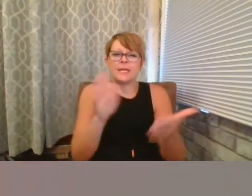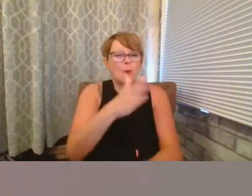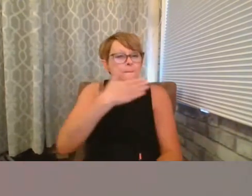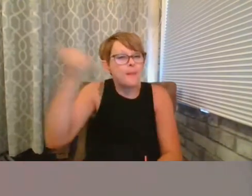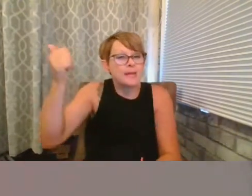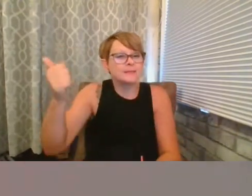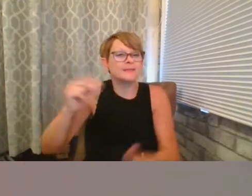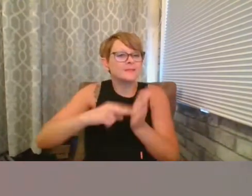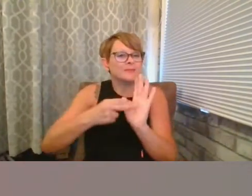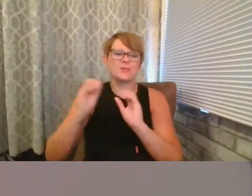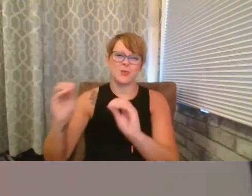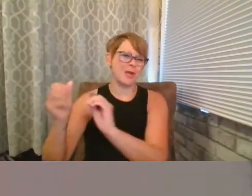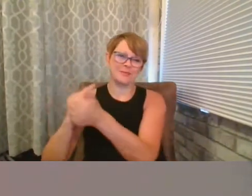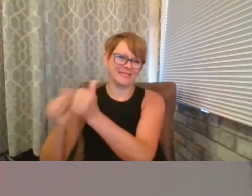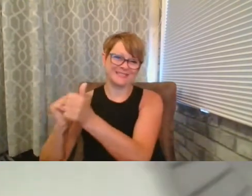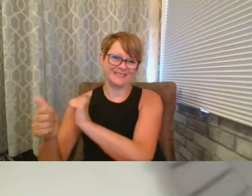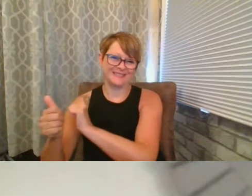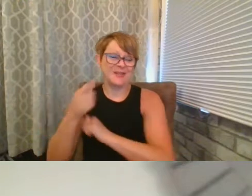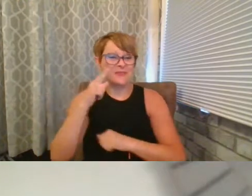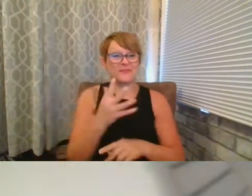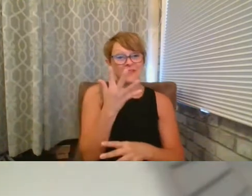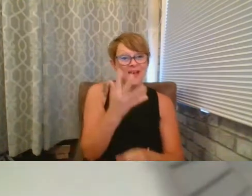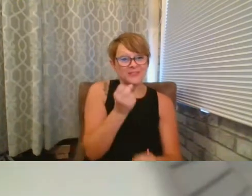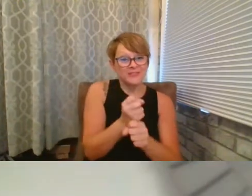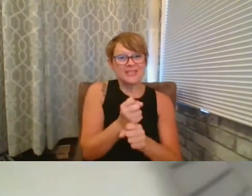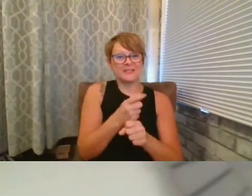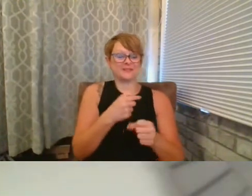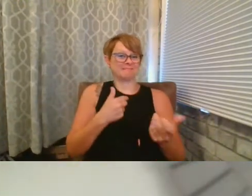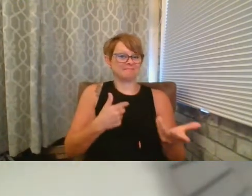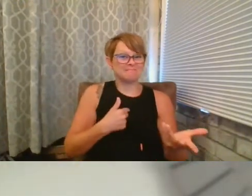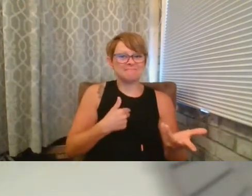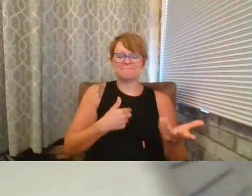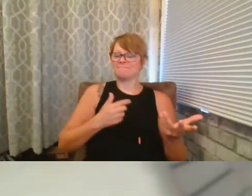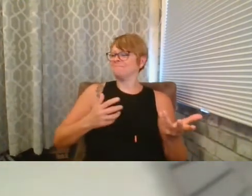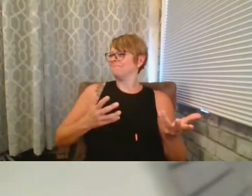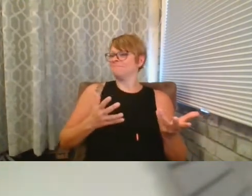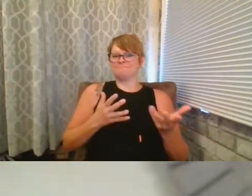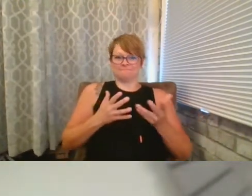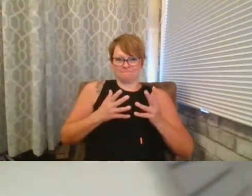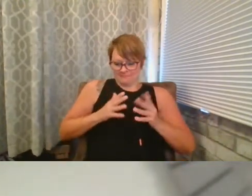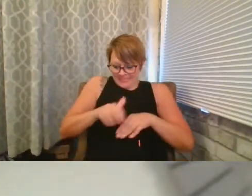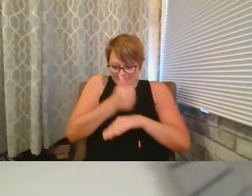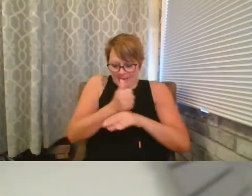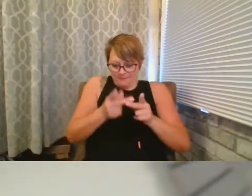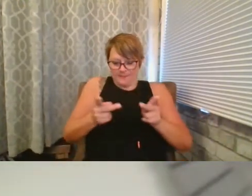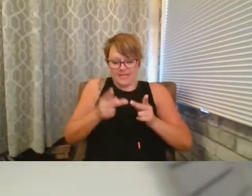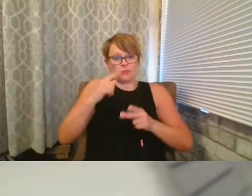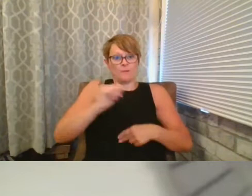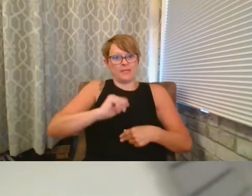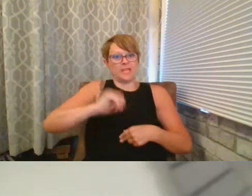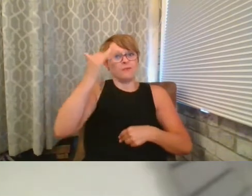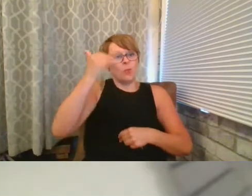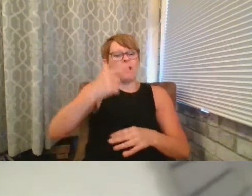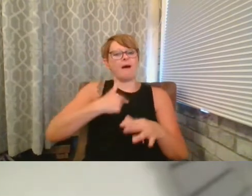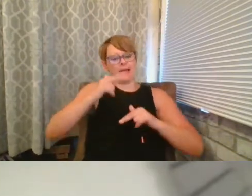5 years, I created a place for myself where I gained the respect from people